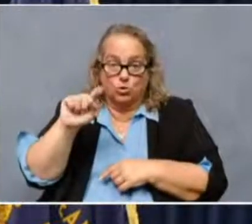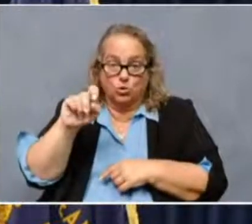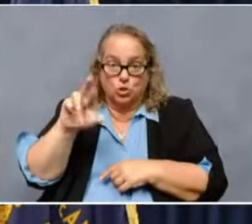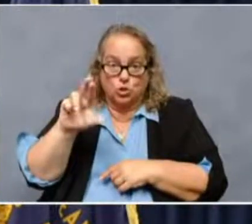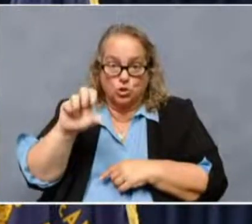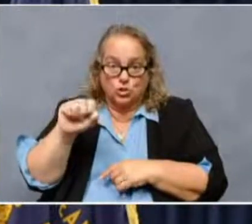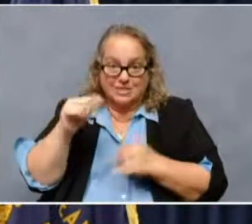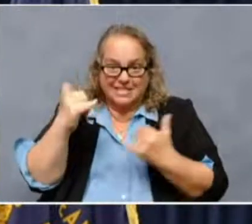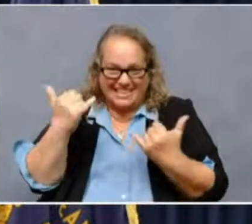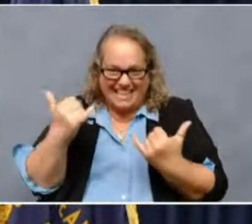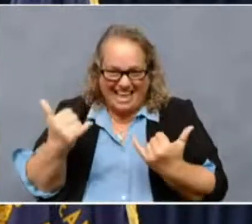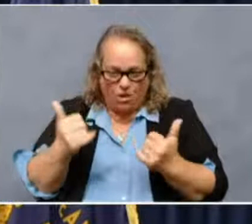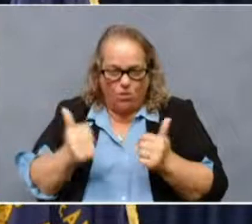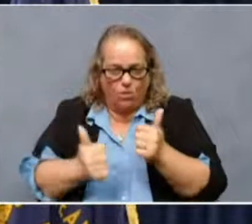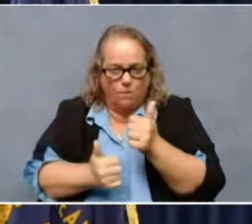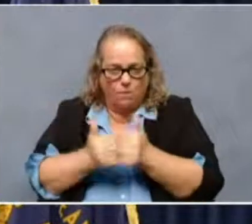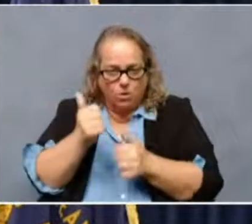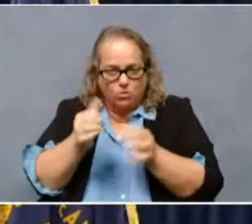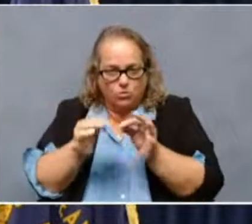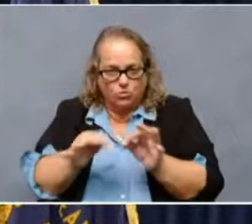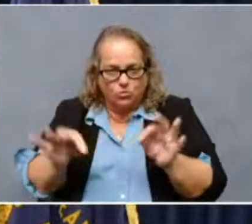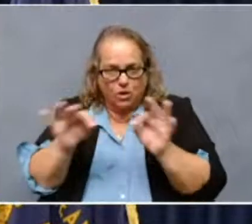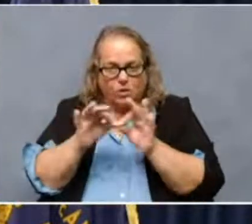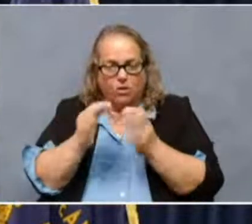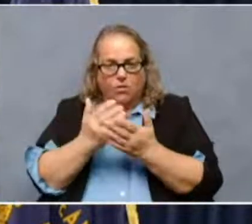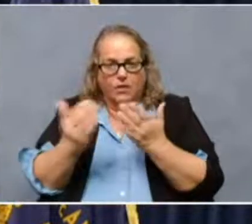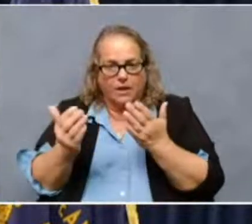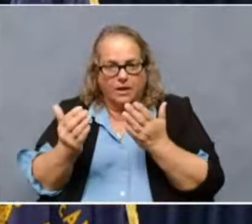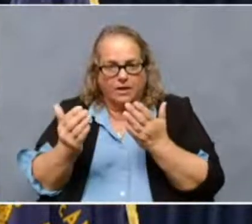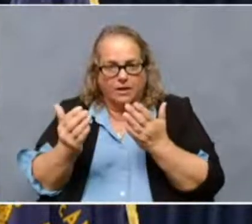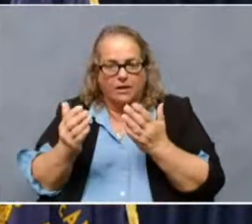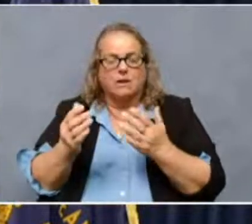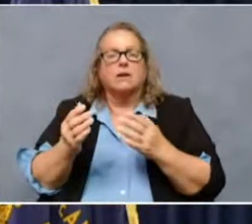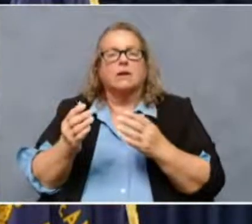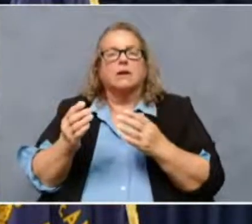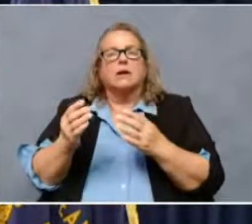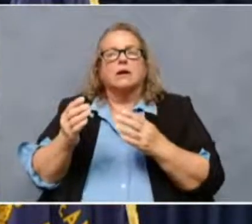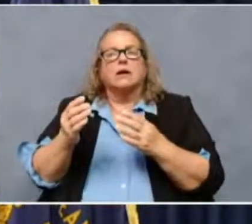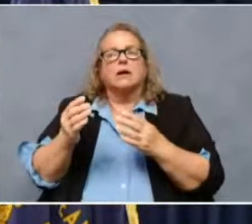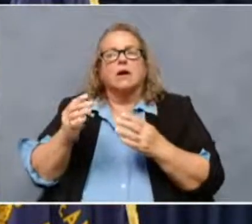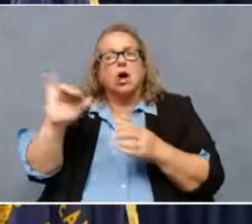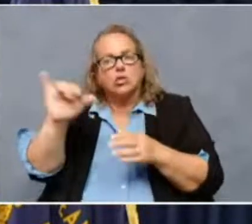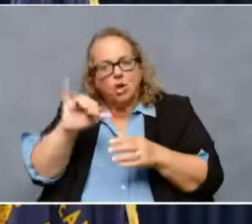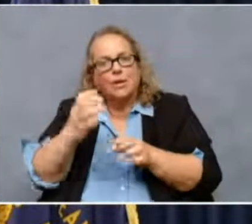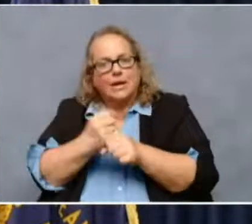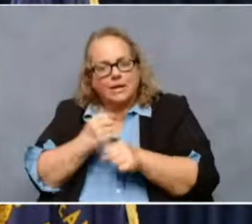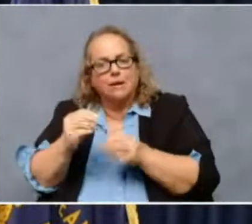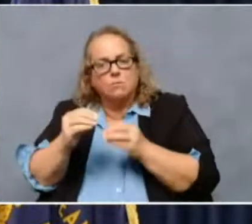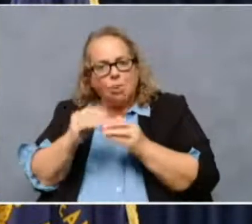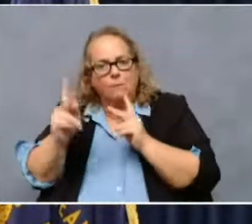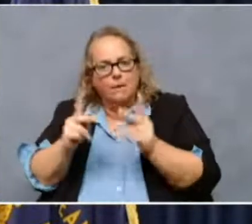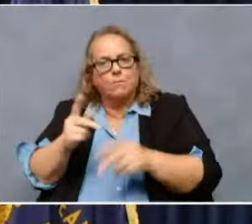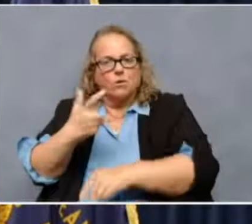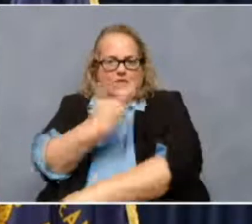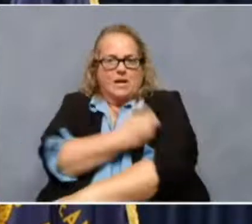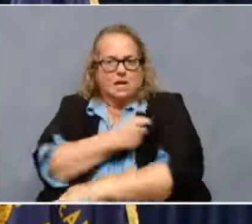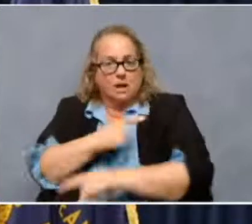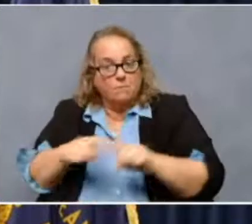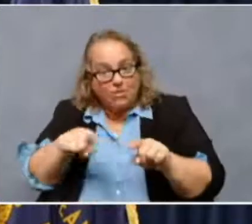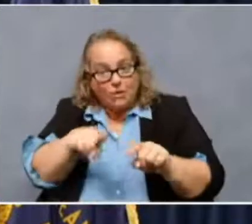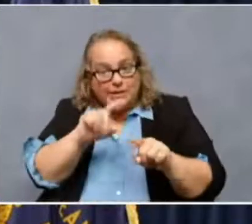the most critical thing aside from getting more people vaccinated. But there is a difference, right? The population that's left that